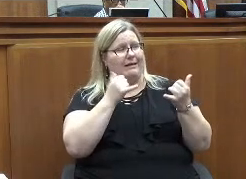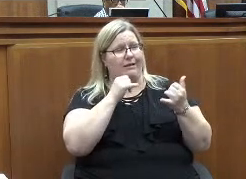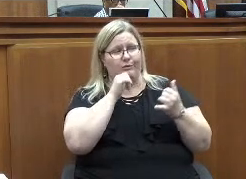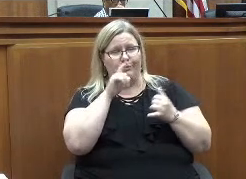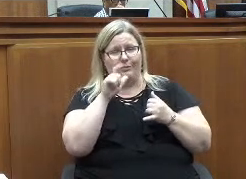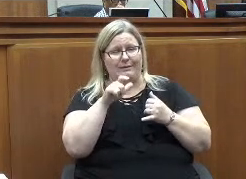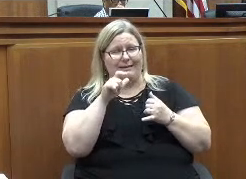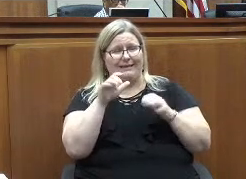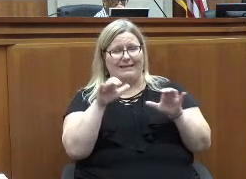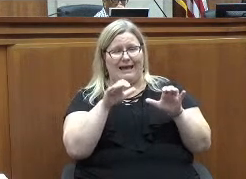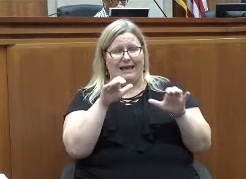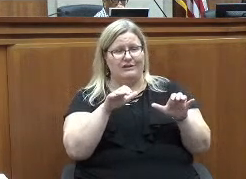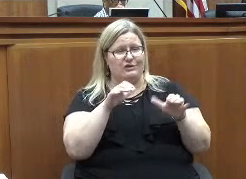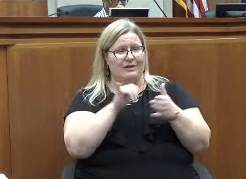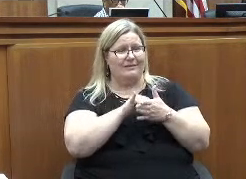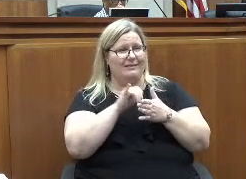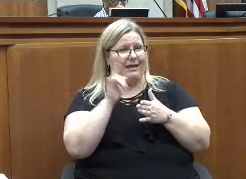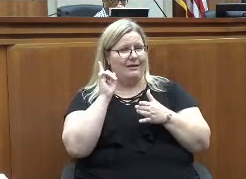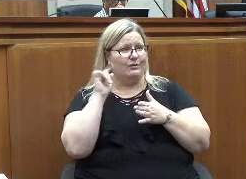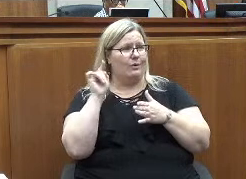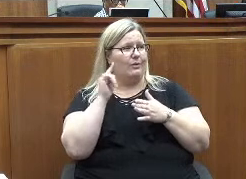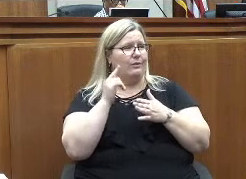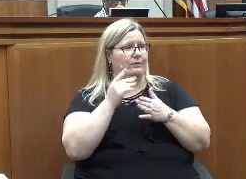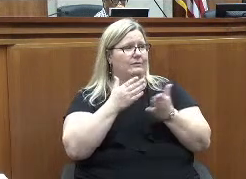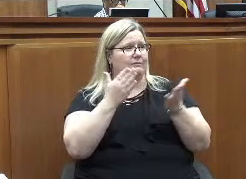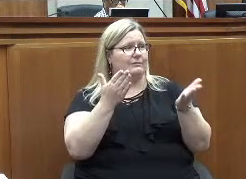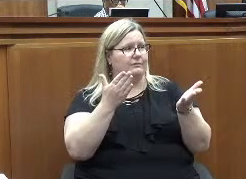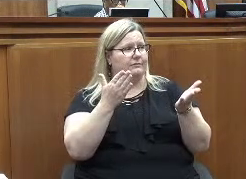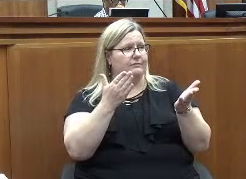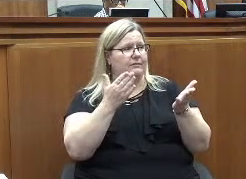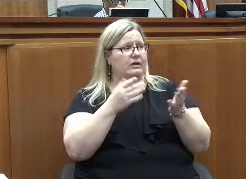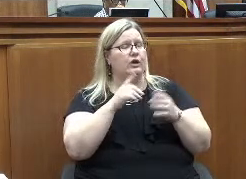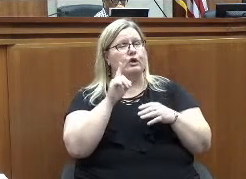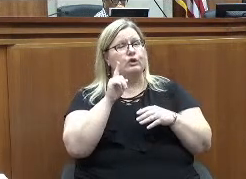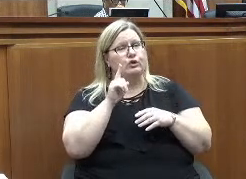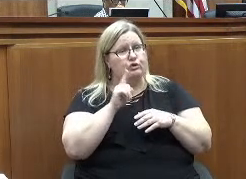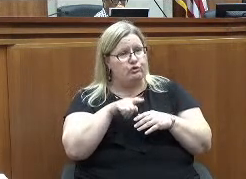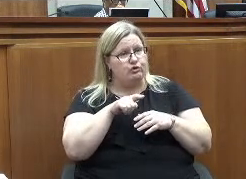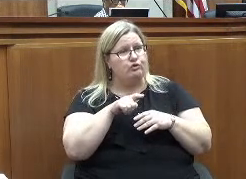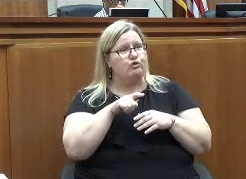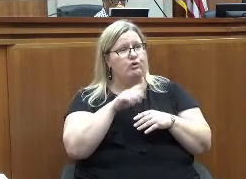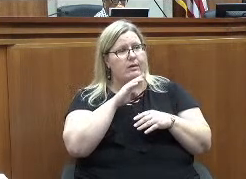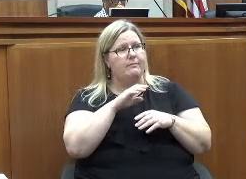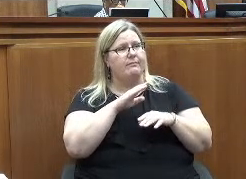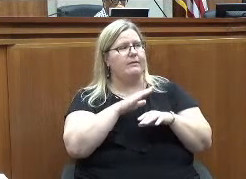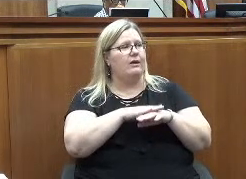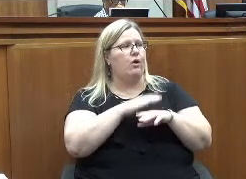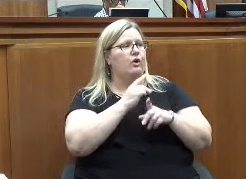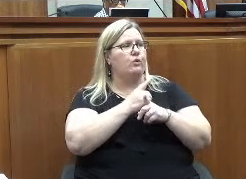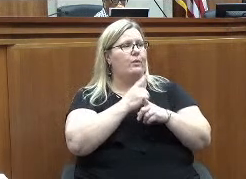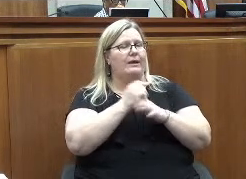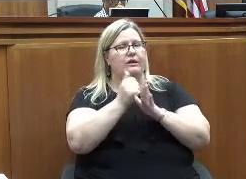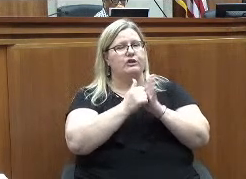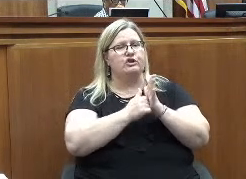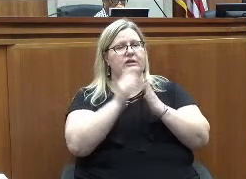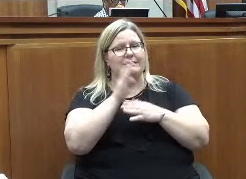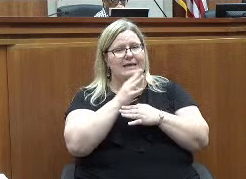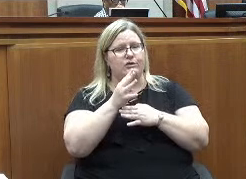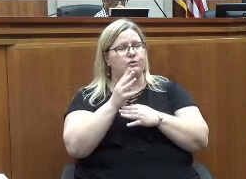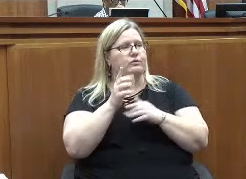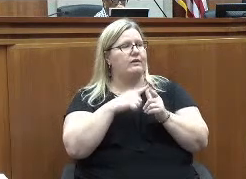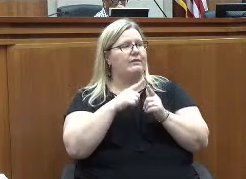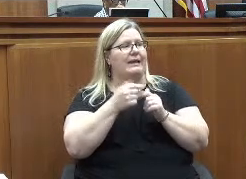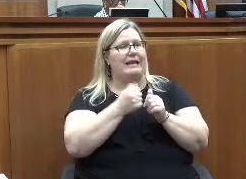for the action which is being proposed, and it should be on a regular agenda schedule so